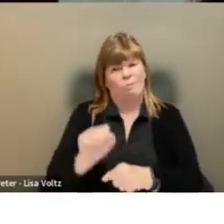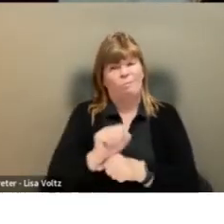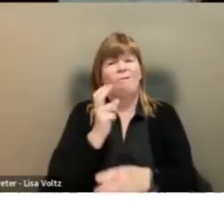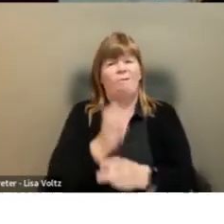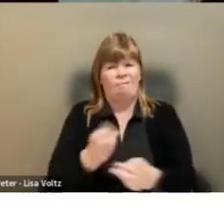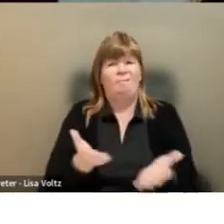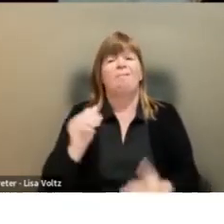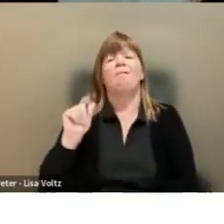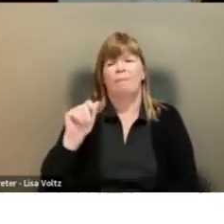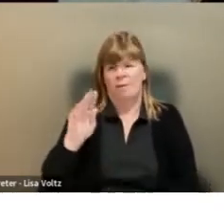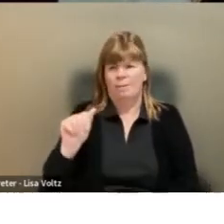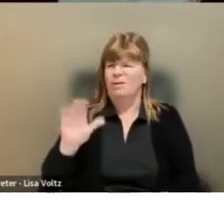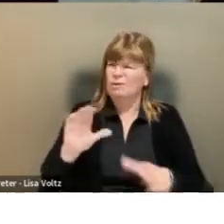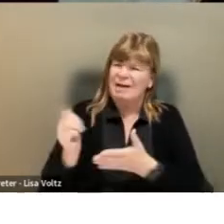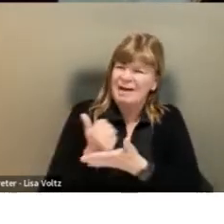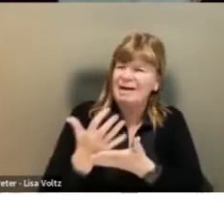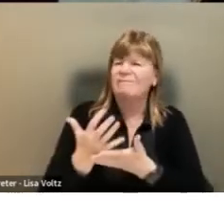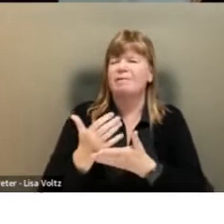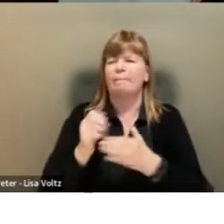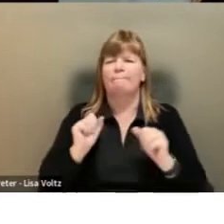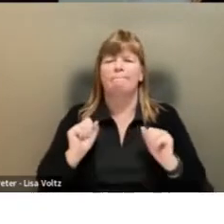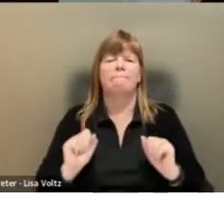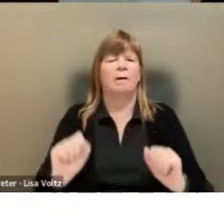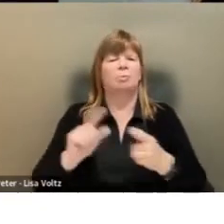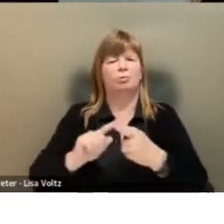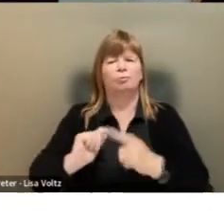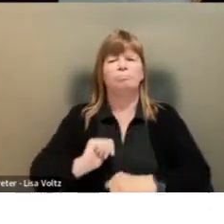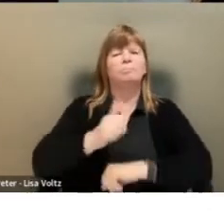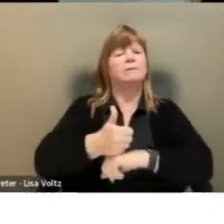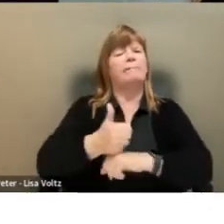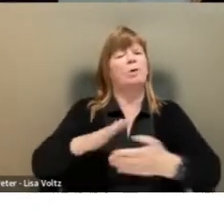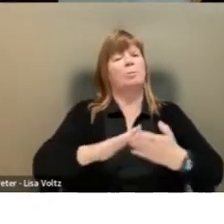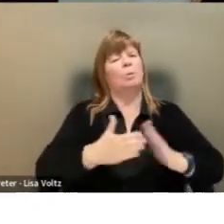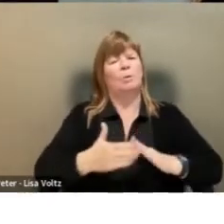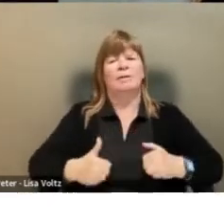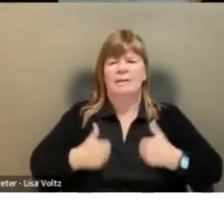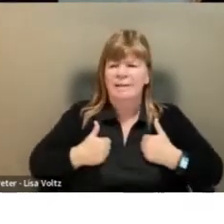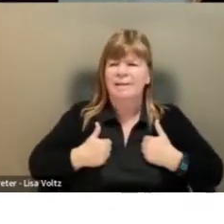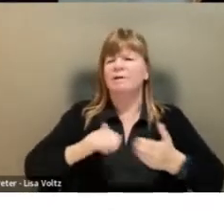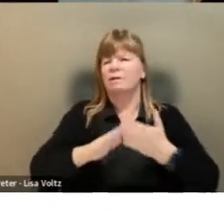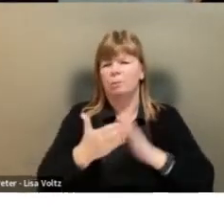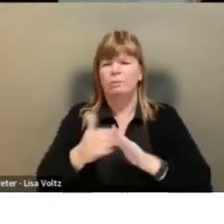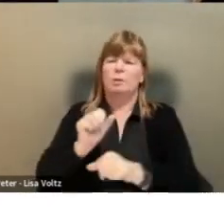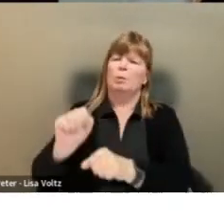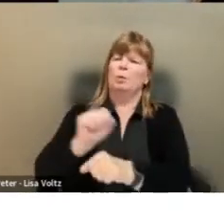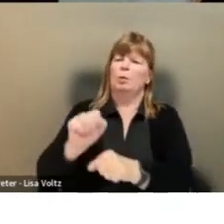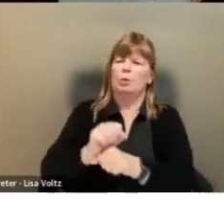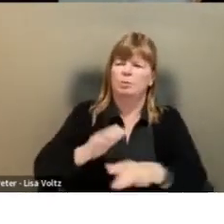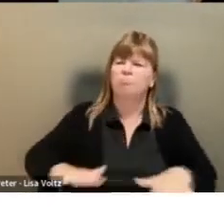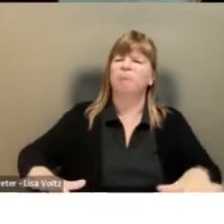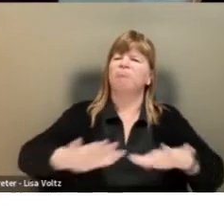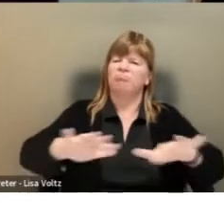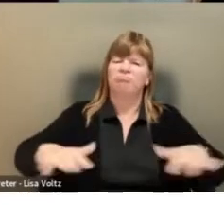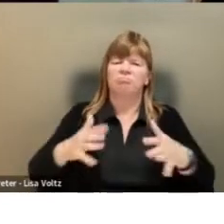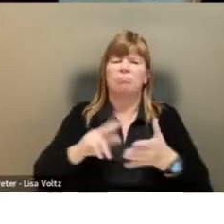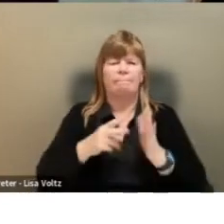to do everything we possibly can to create a community living and a community work situation so